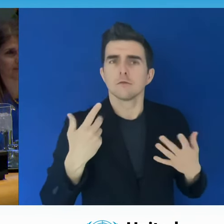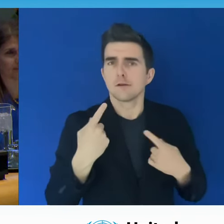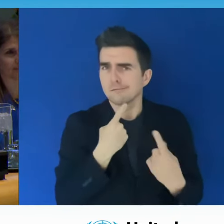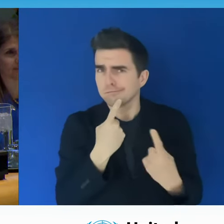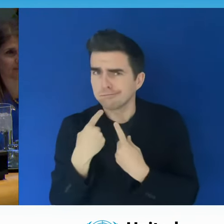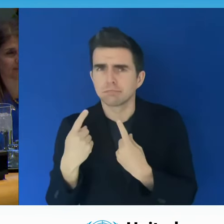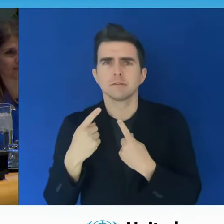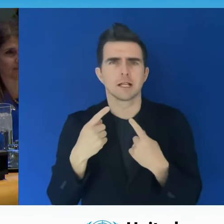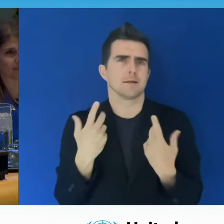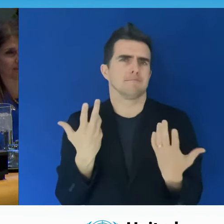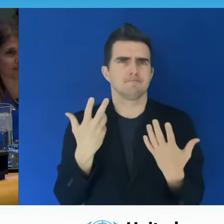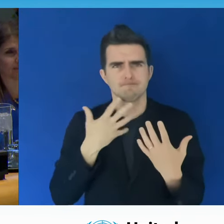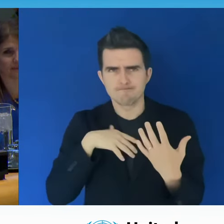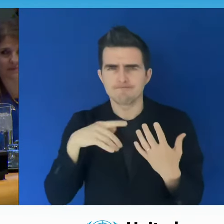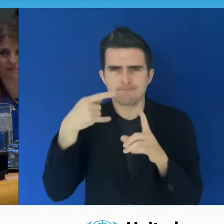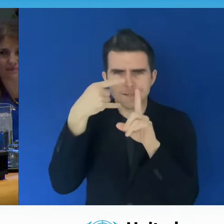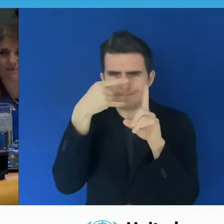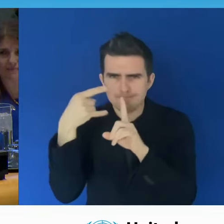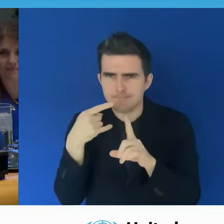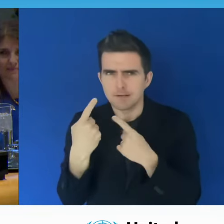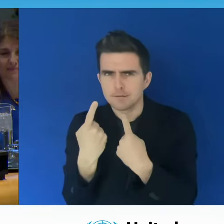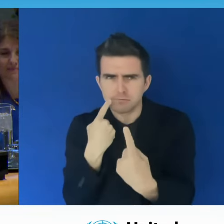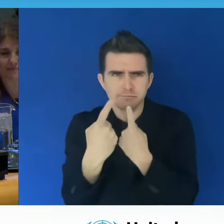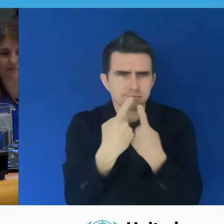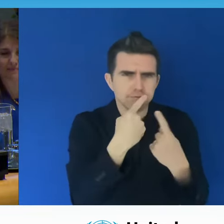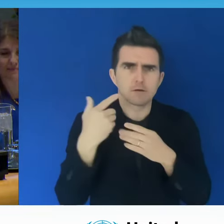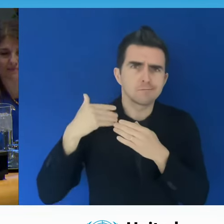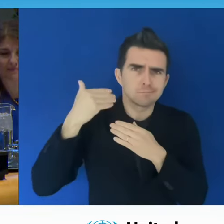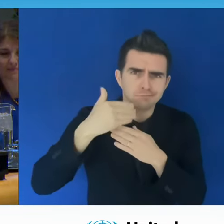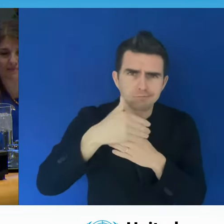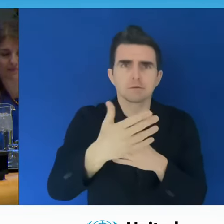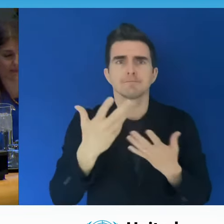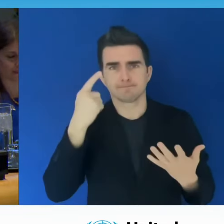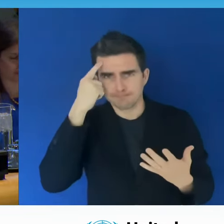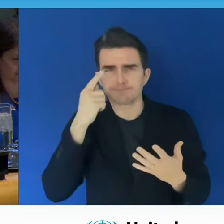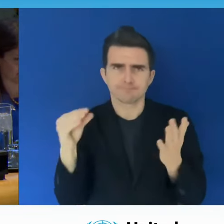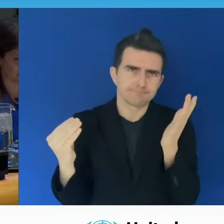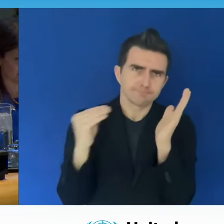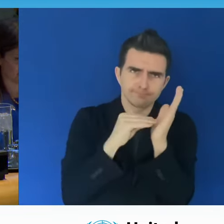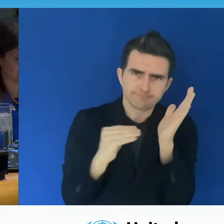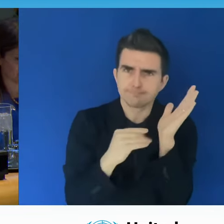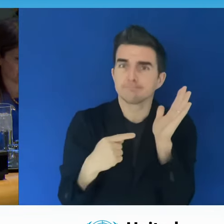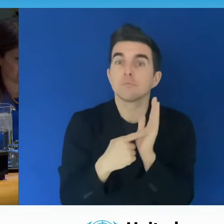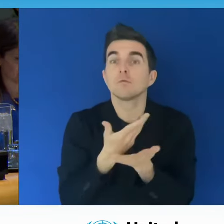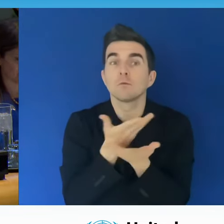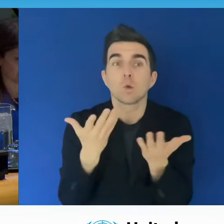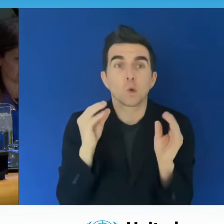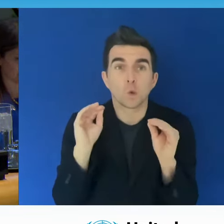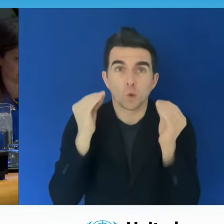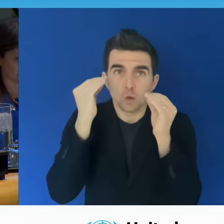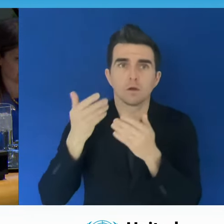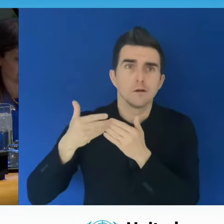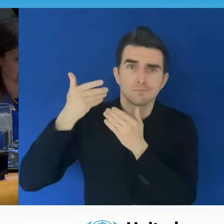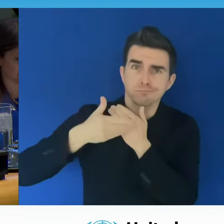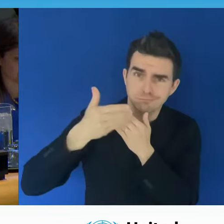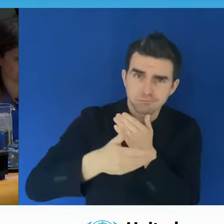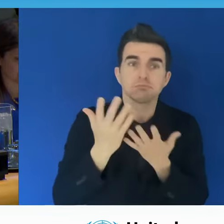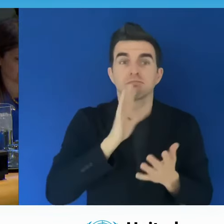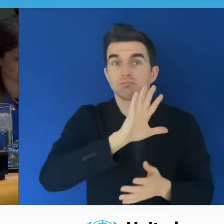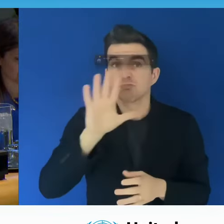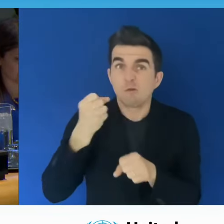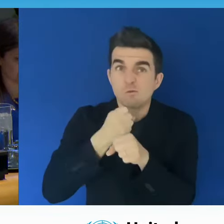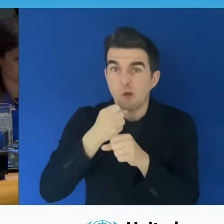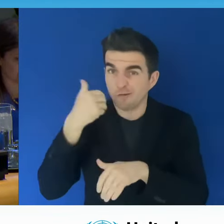day as the summit begins so that your voices are heard from the start.